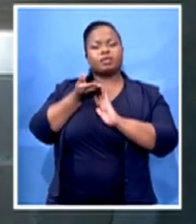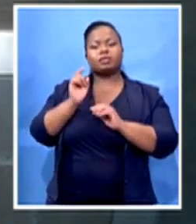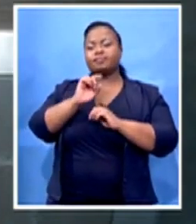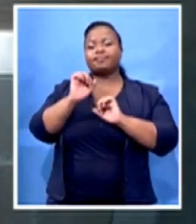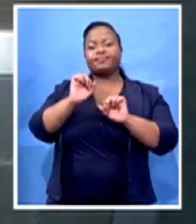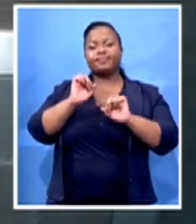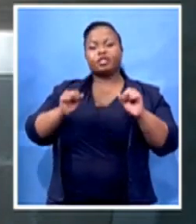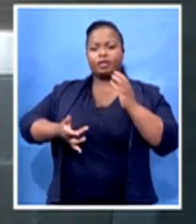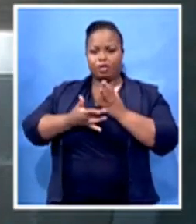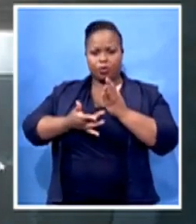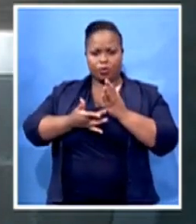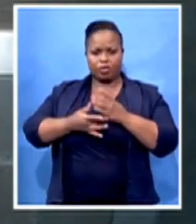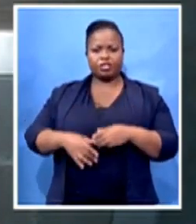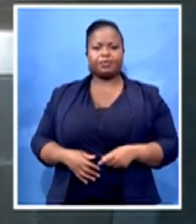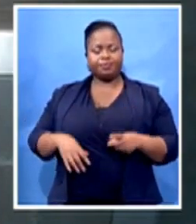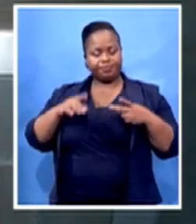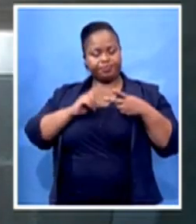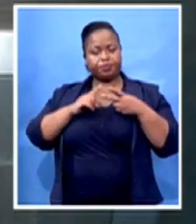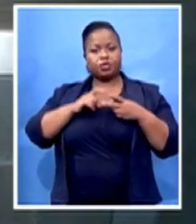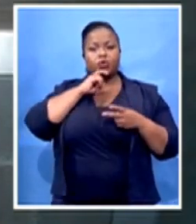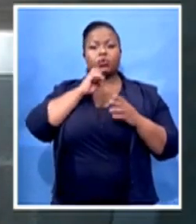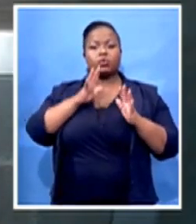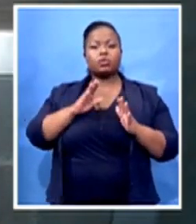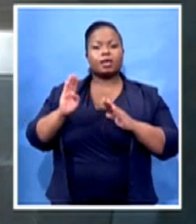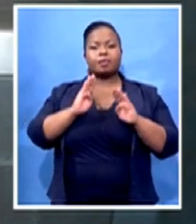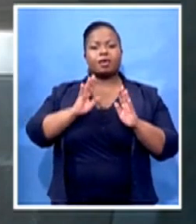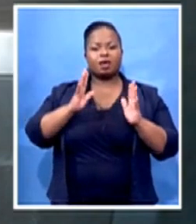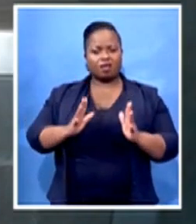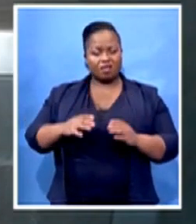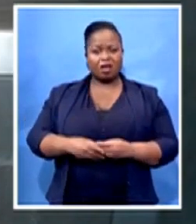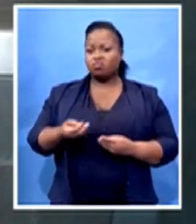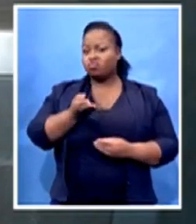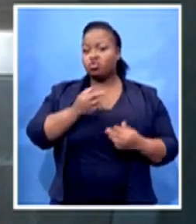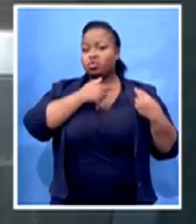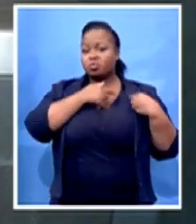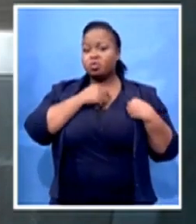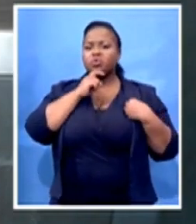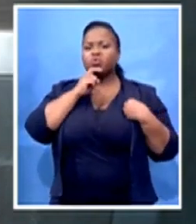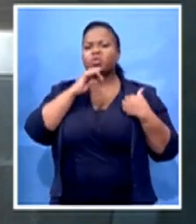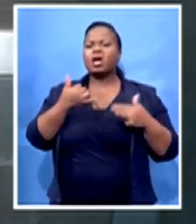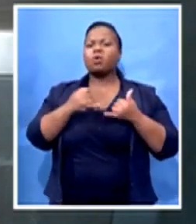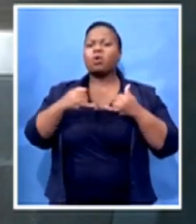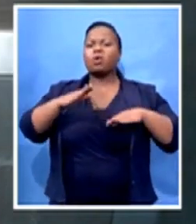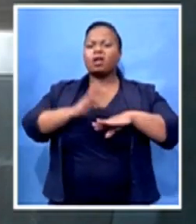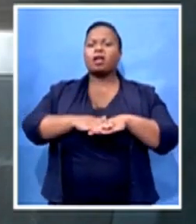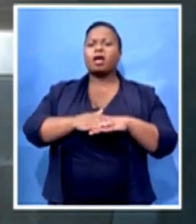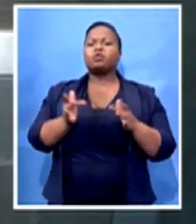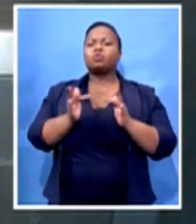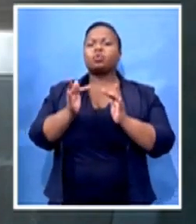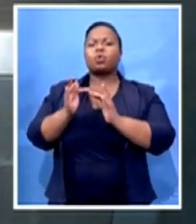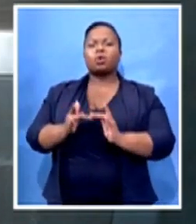behavior. How responsibly are you using these tools? Now, in terms of cyber criminals compromising your